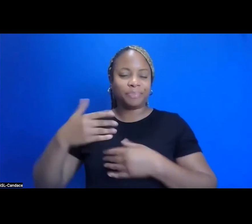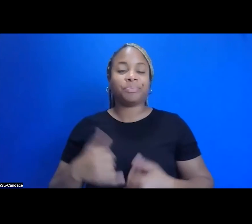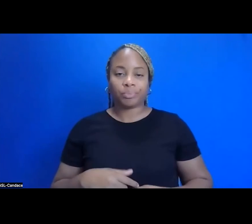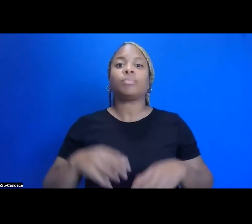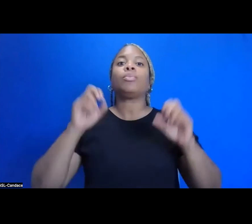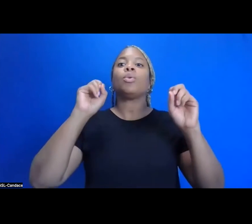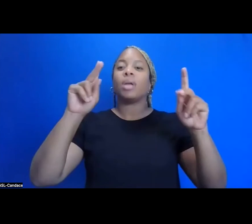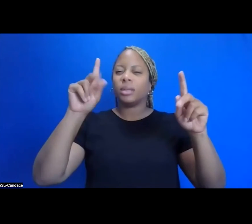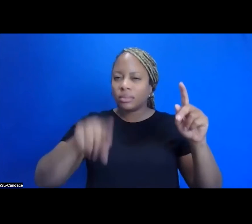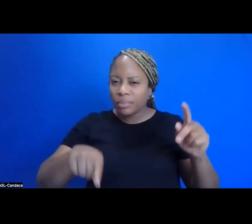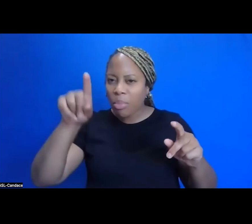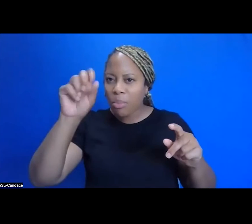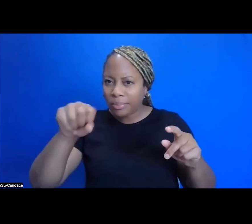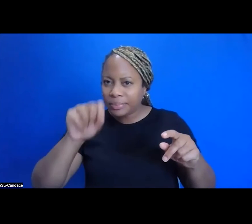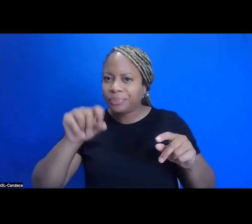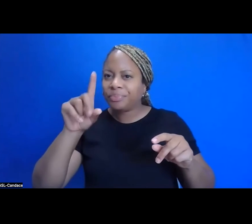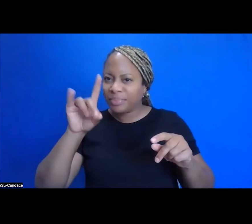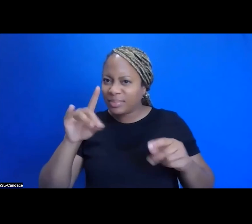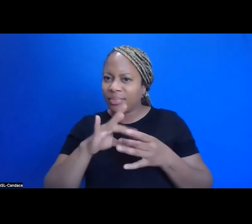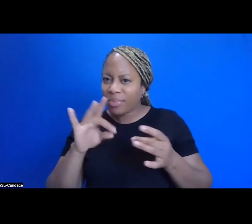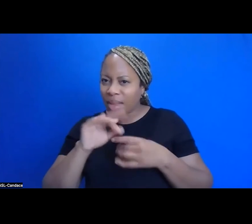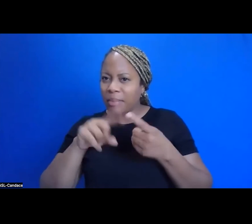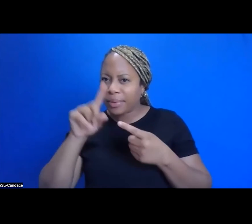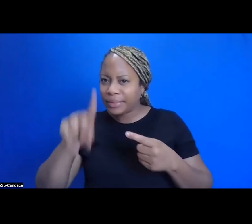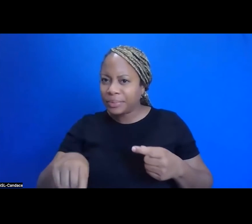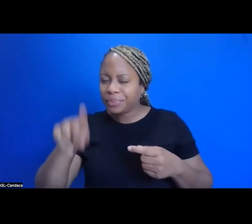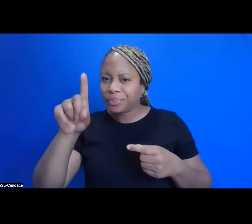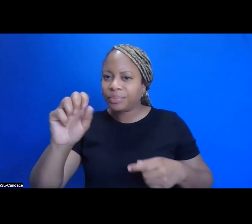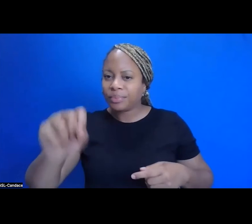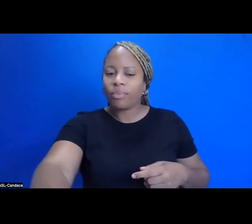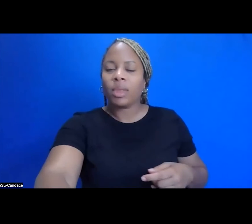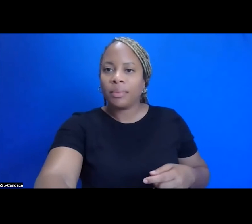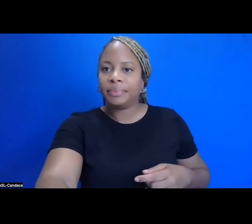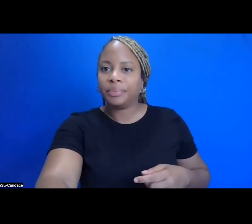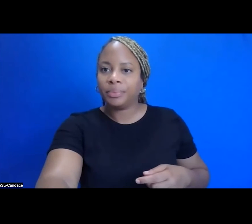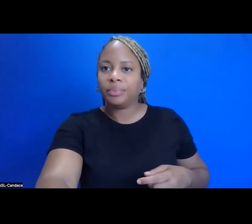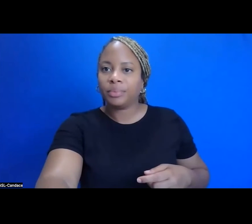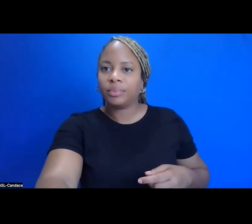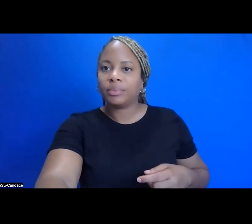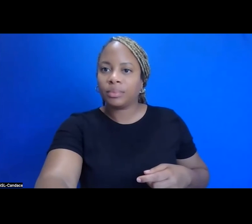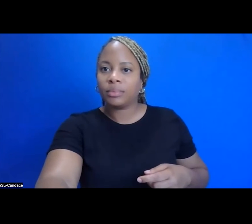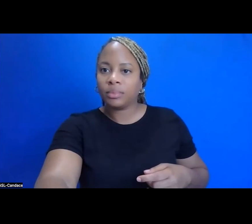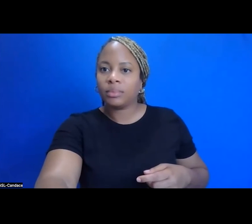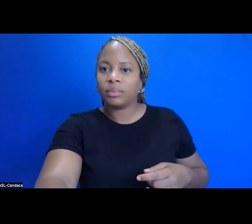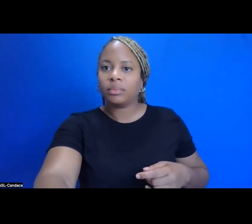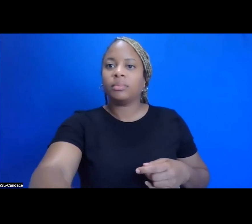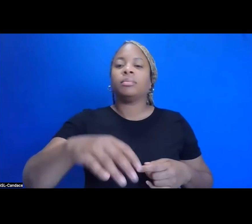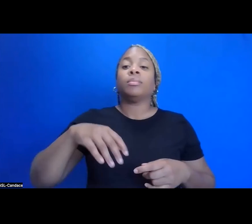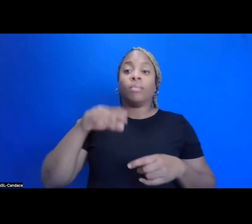Yeah. So Andre did say about burning the files into the film to ensure that they would be used.